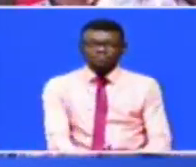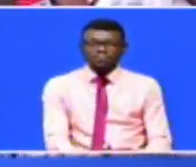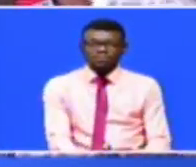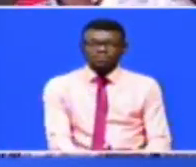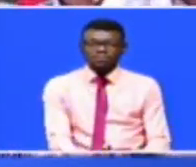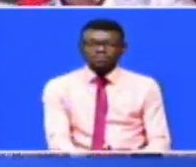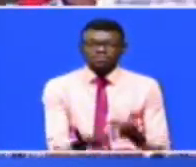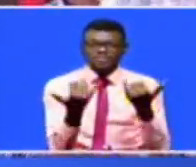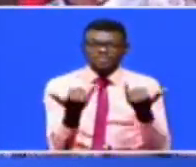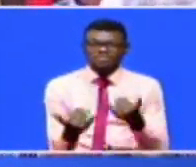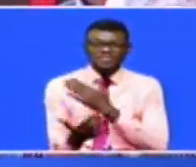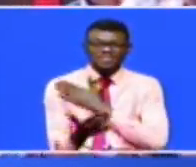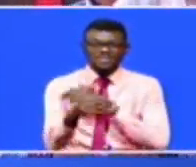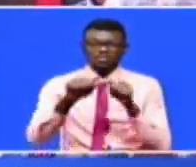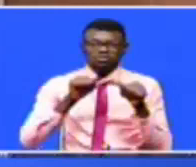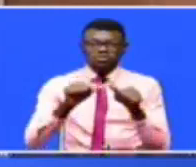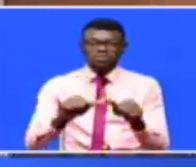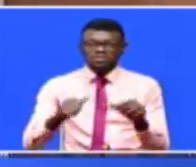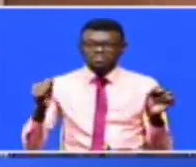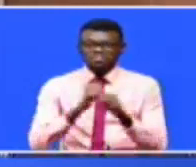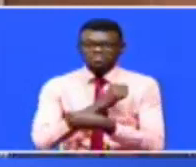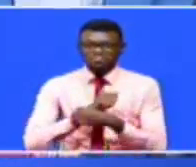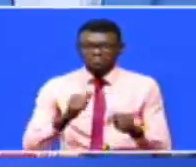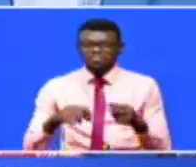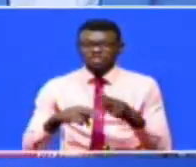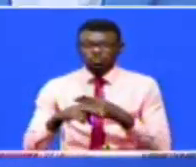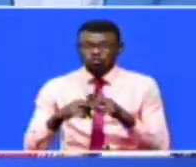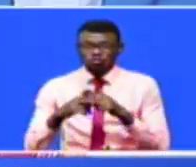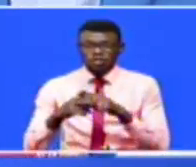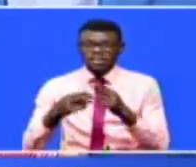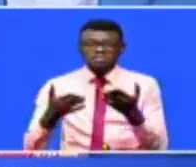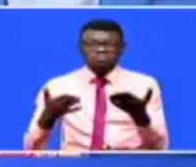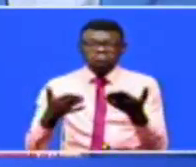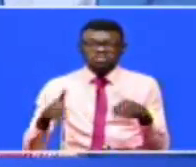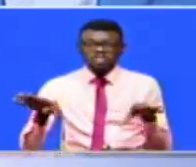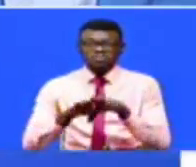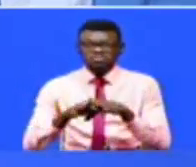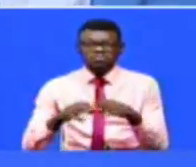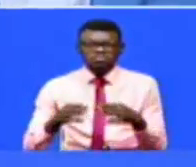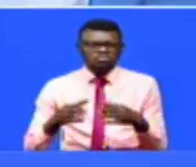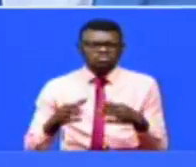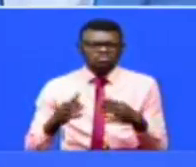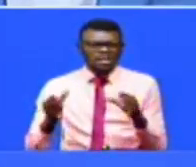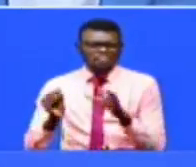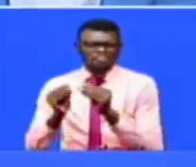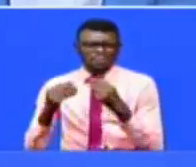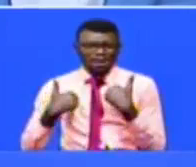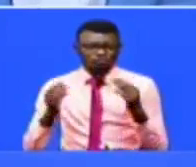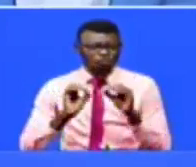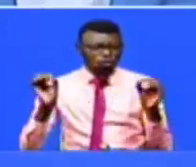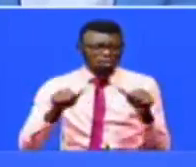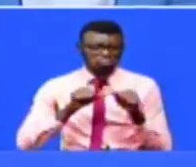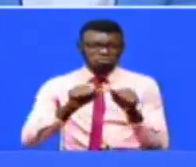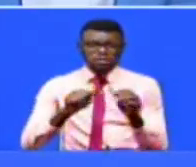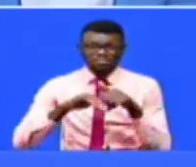no longer hold, and the cookie is gradually crumbling. If the summit cannot meet, then how shall we continue?